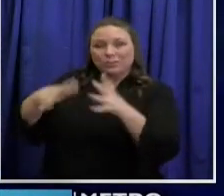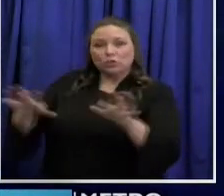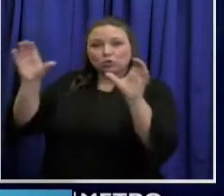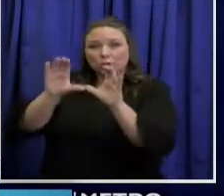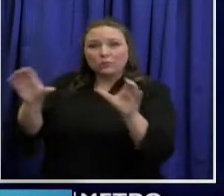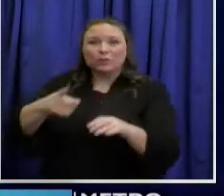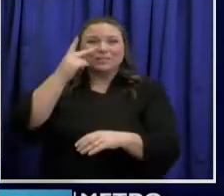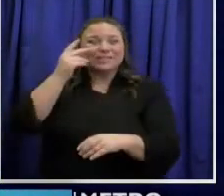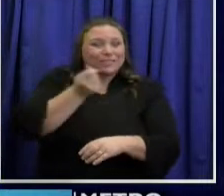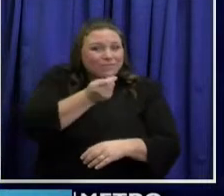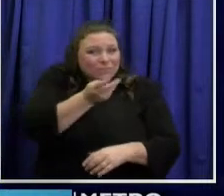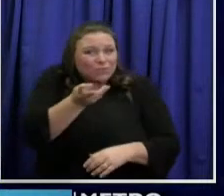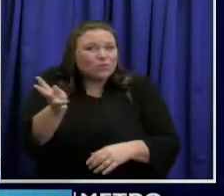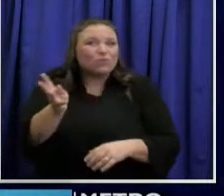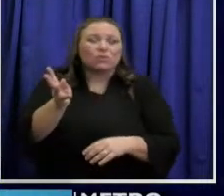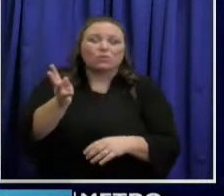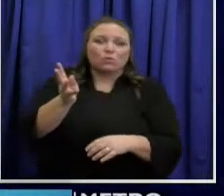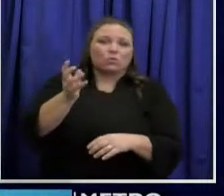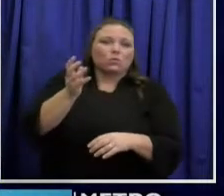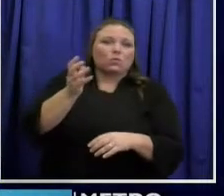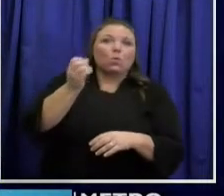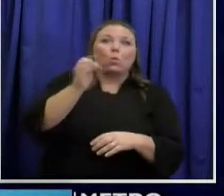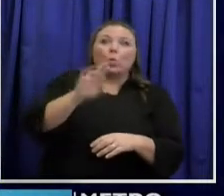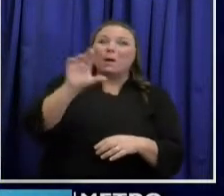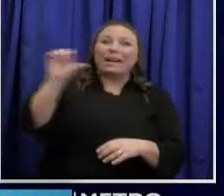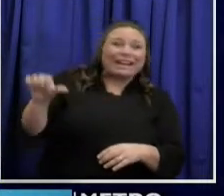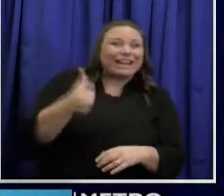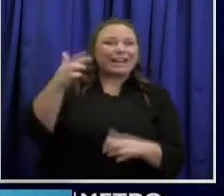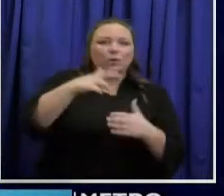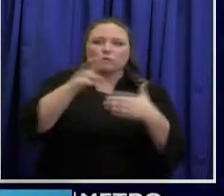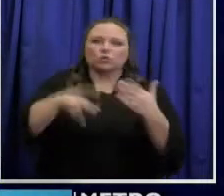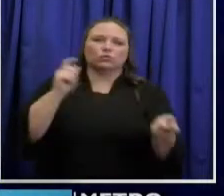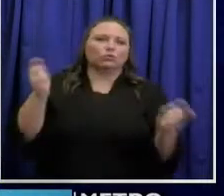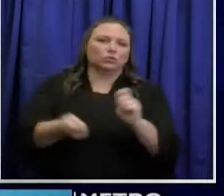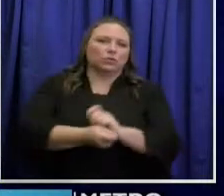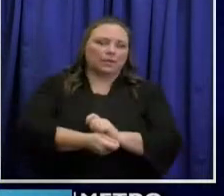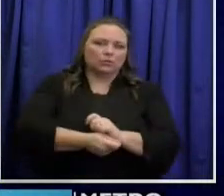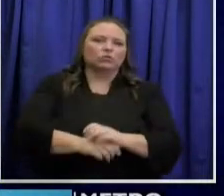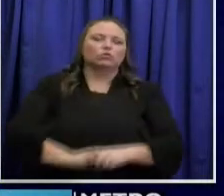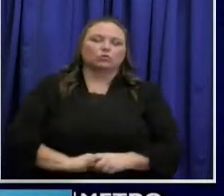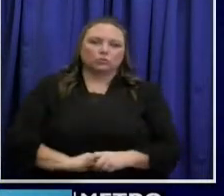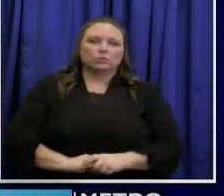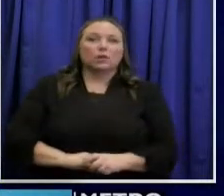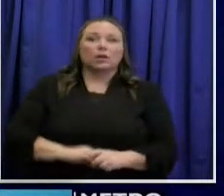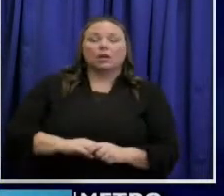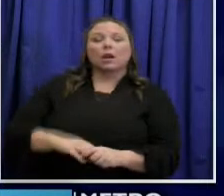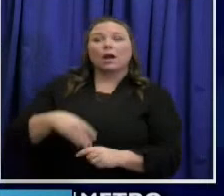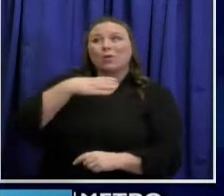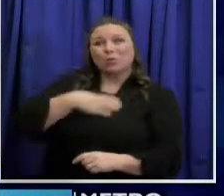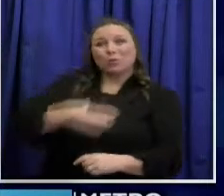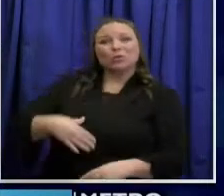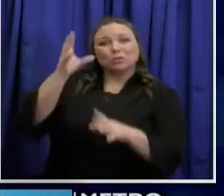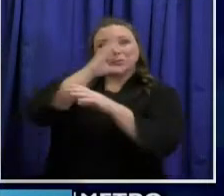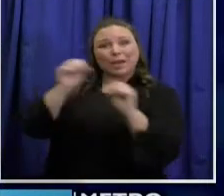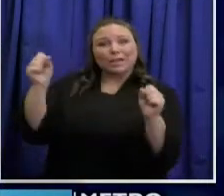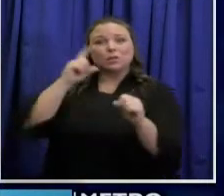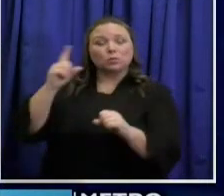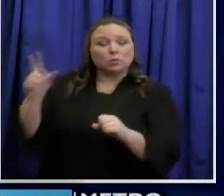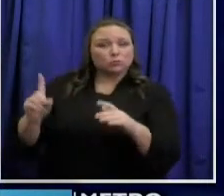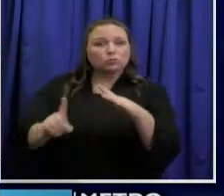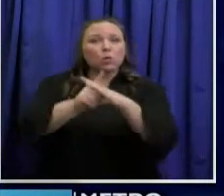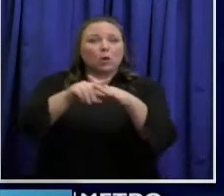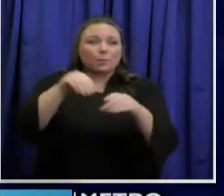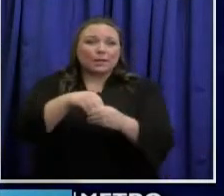very few, if any, of the real results change. So I wish the president would make some public appearances, be